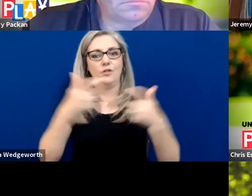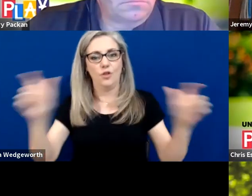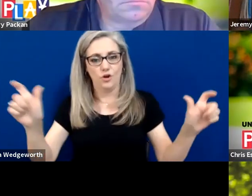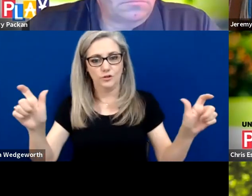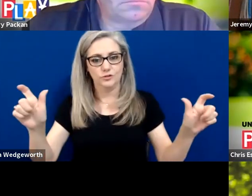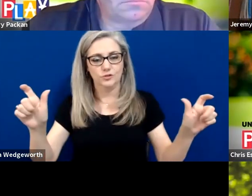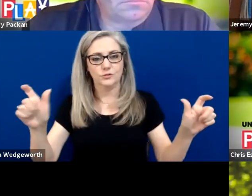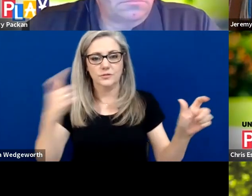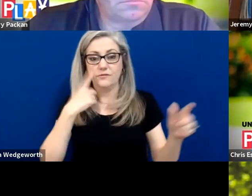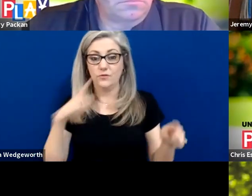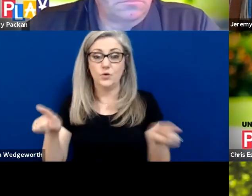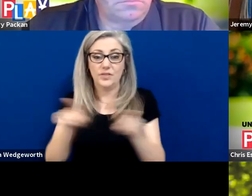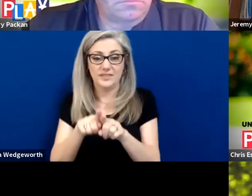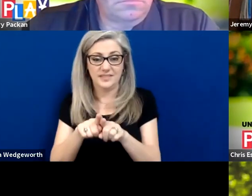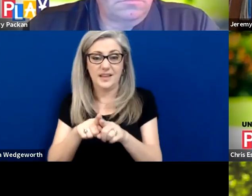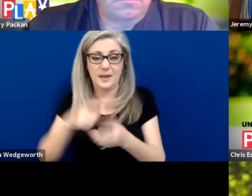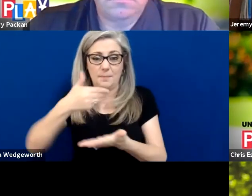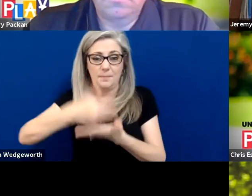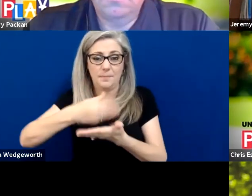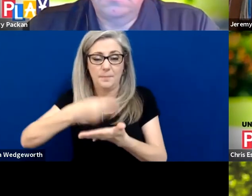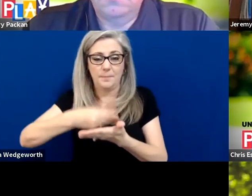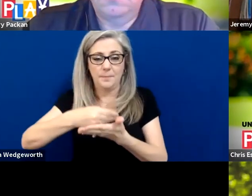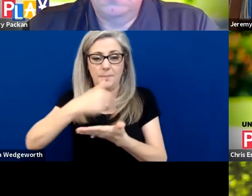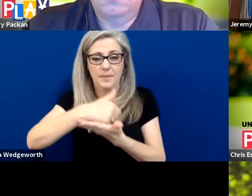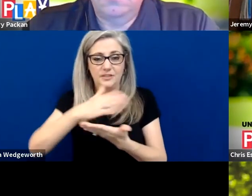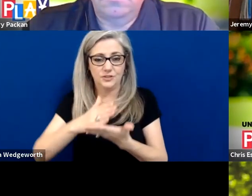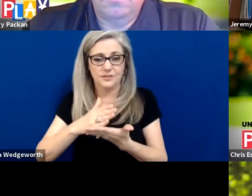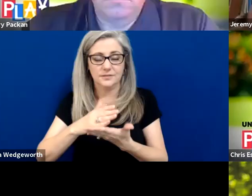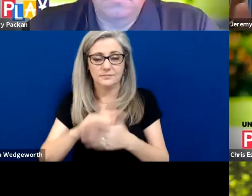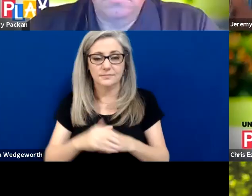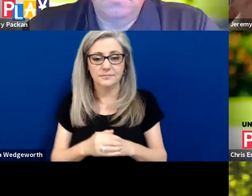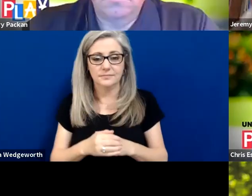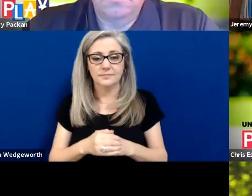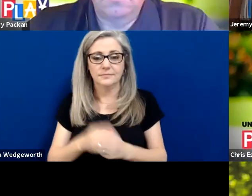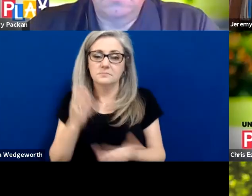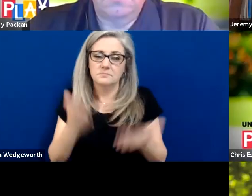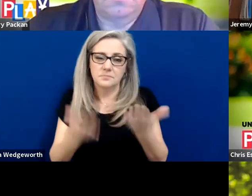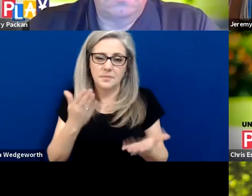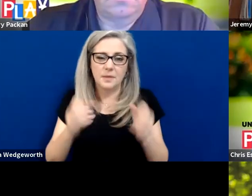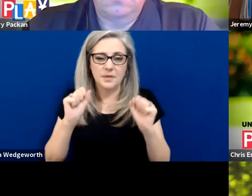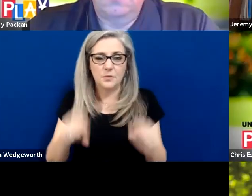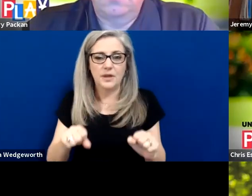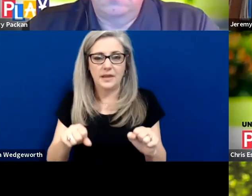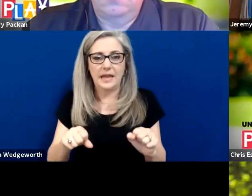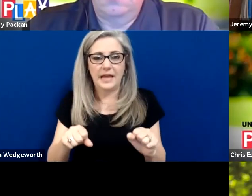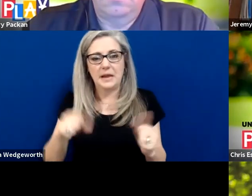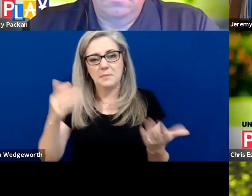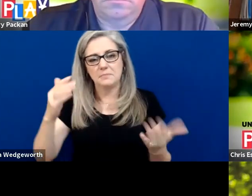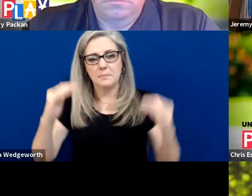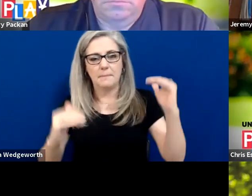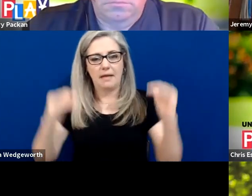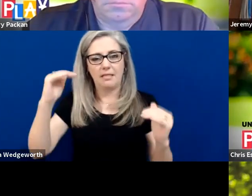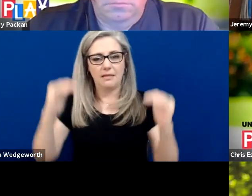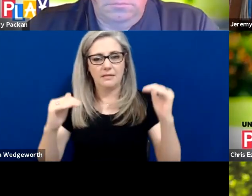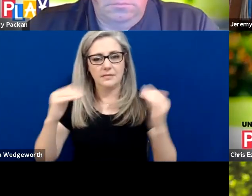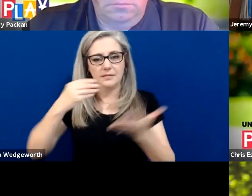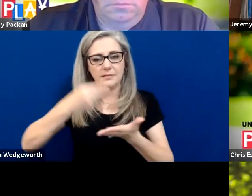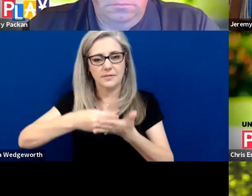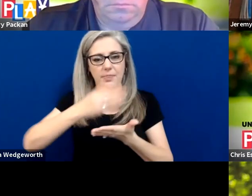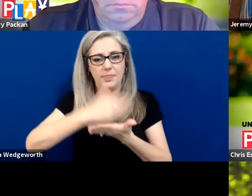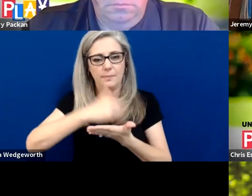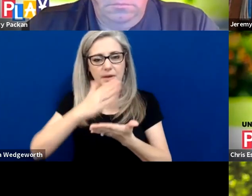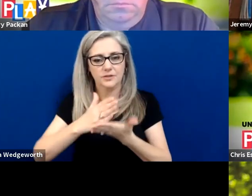the same budget amount. So yeah, I mean, we could probably get the budgets to balance, but you might